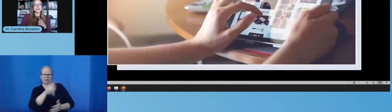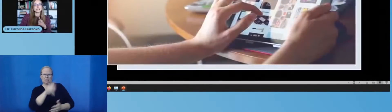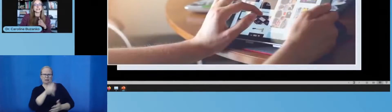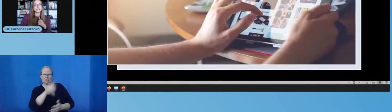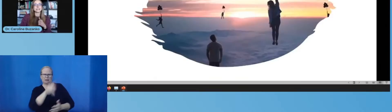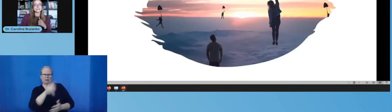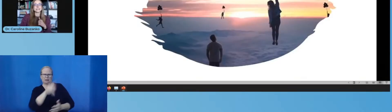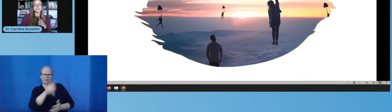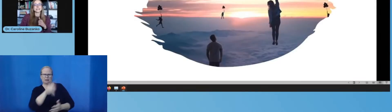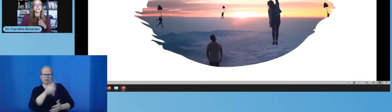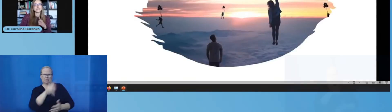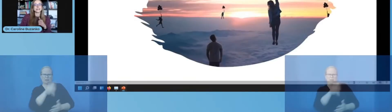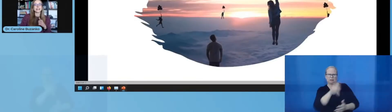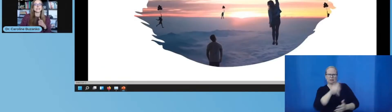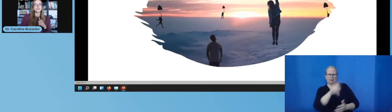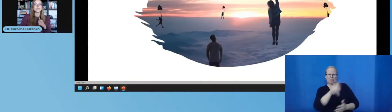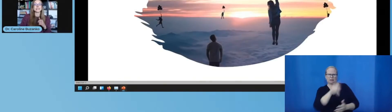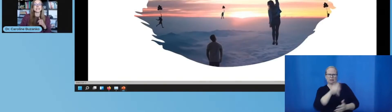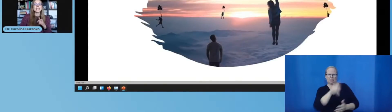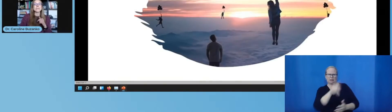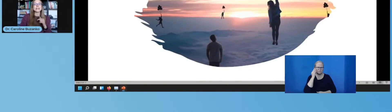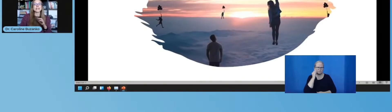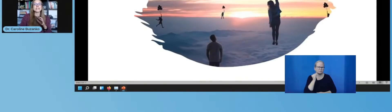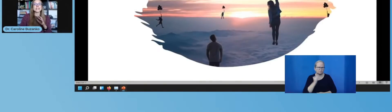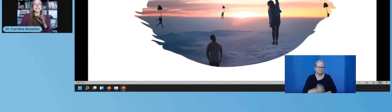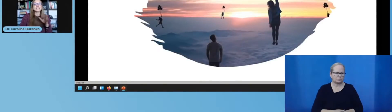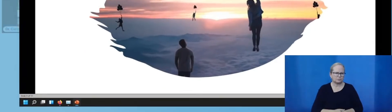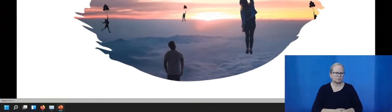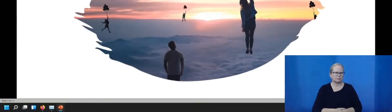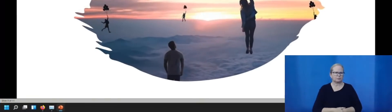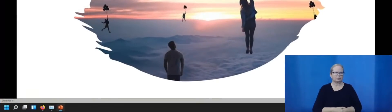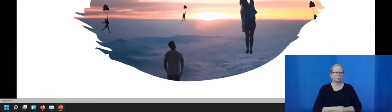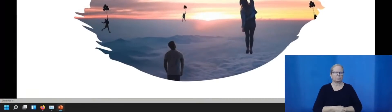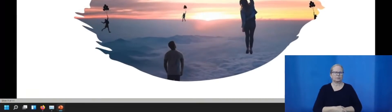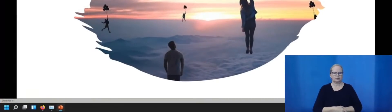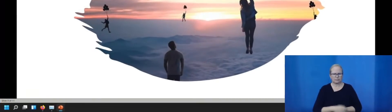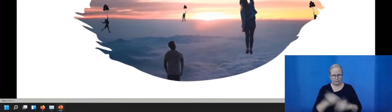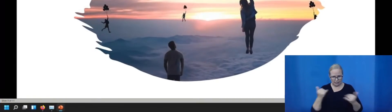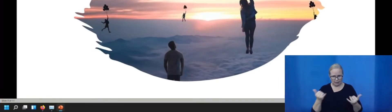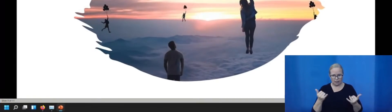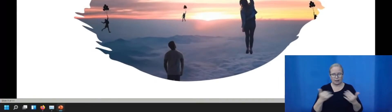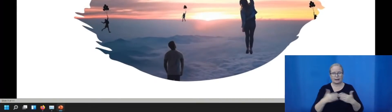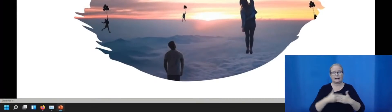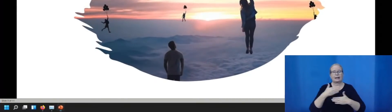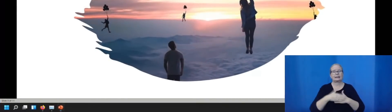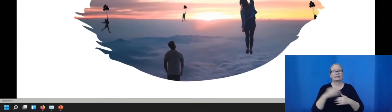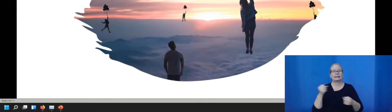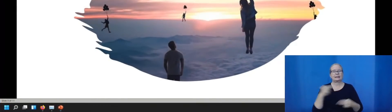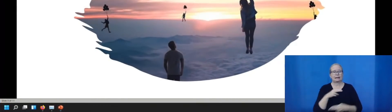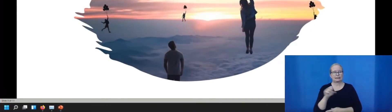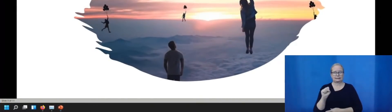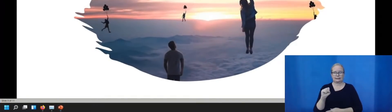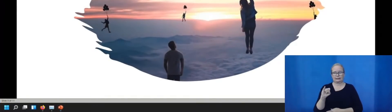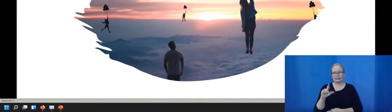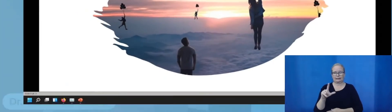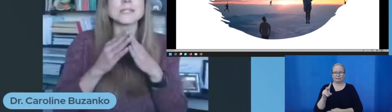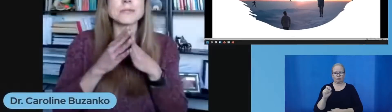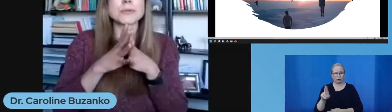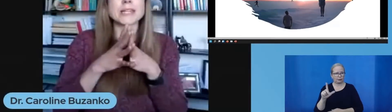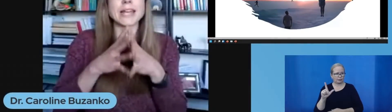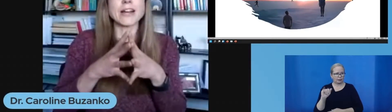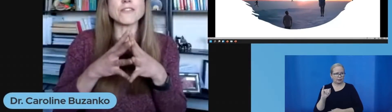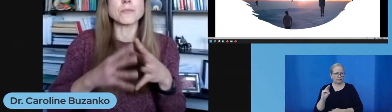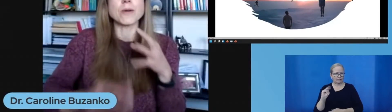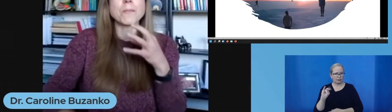Next slide to the silver lining. Perfect. Because it's easy to get pulled down and sucked into that, because there is a silver lining here, and we need